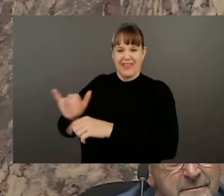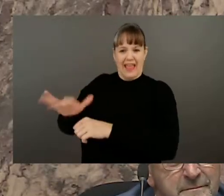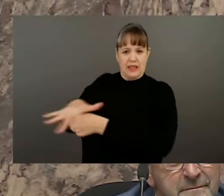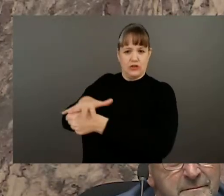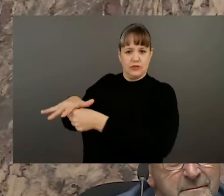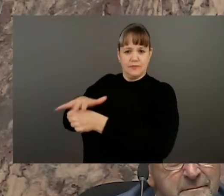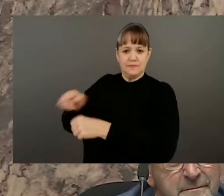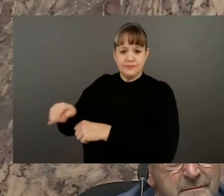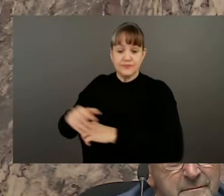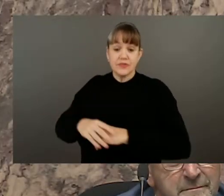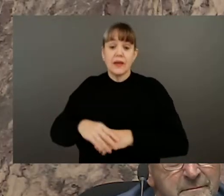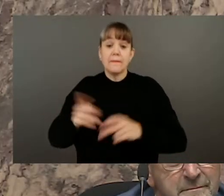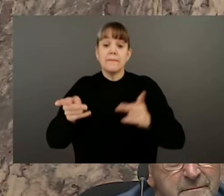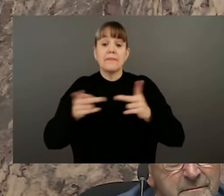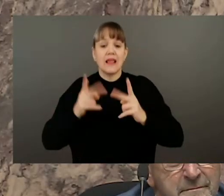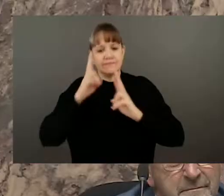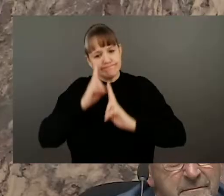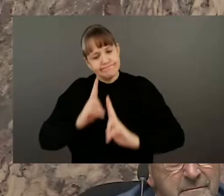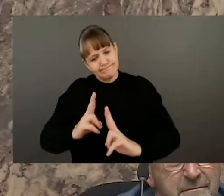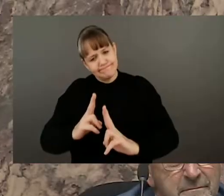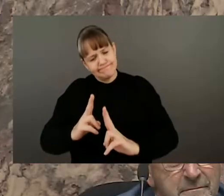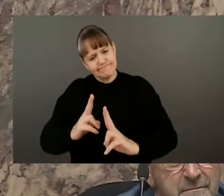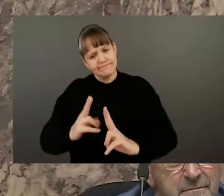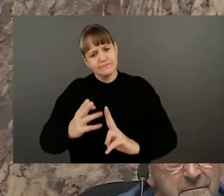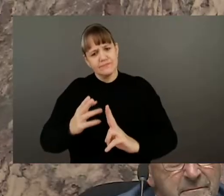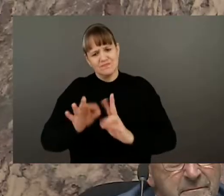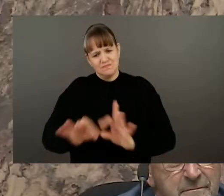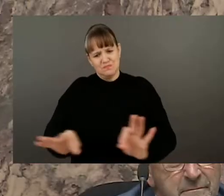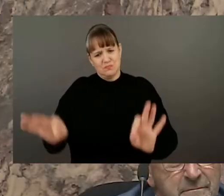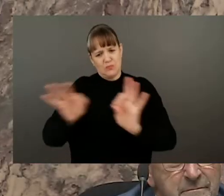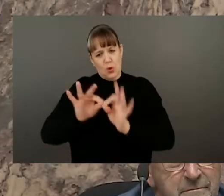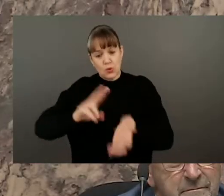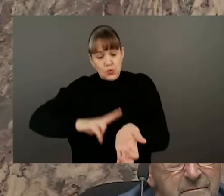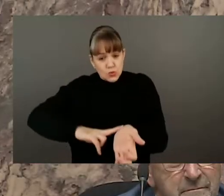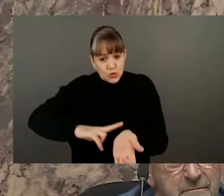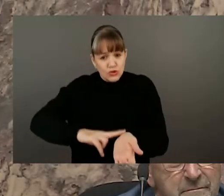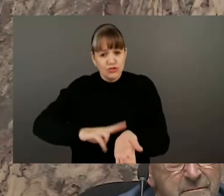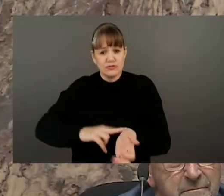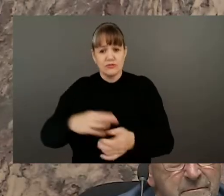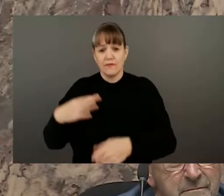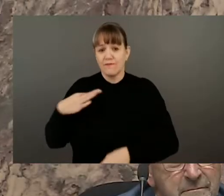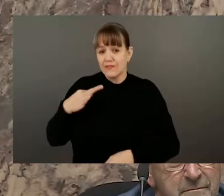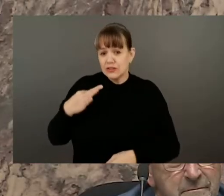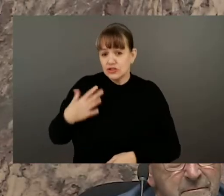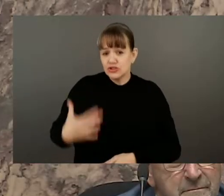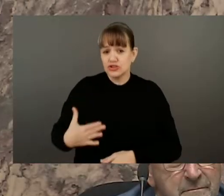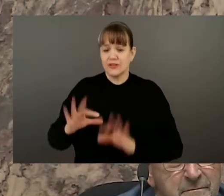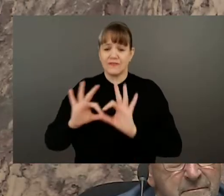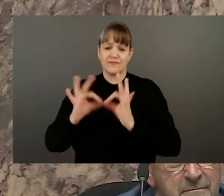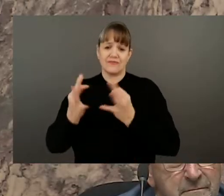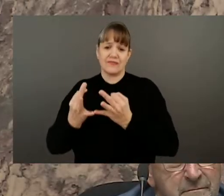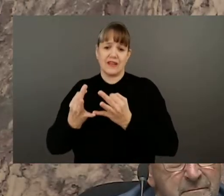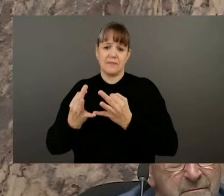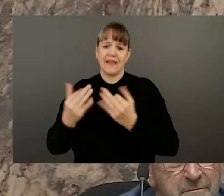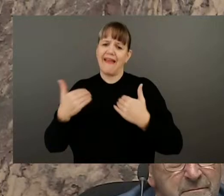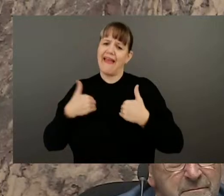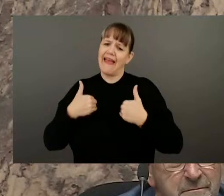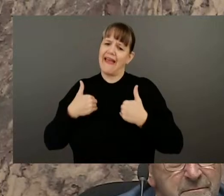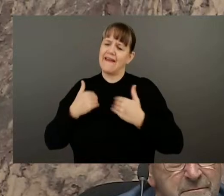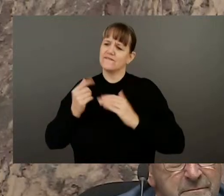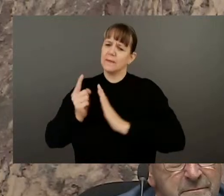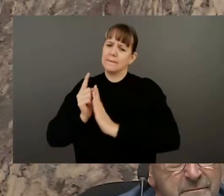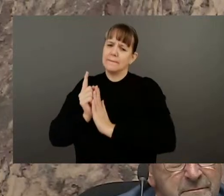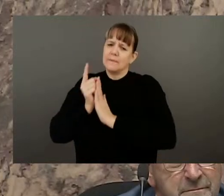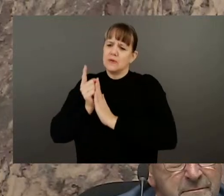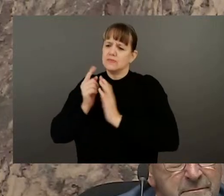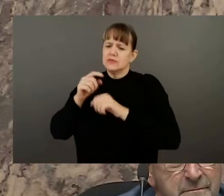matters, where nurses, volunteers, and families create something sacred, the kind of care that can't be rushed, can't be quantified, and